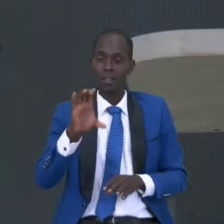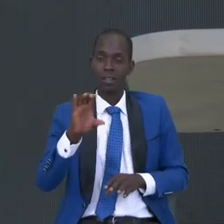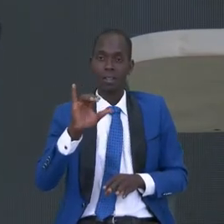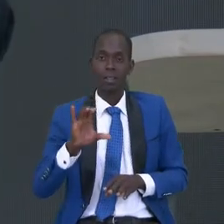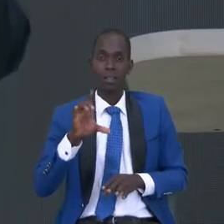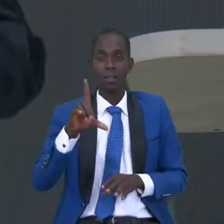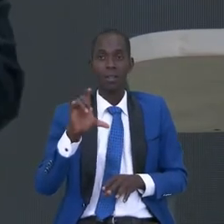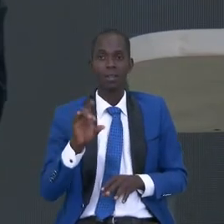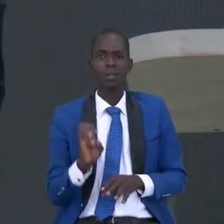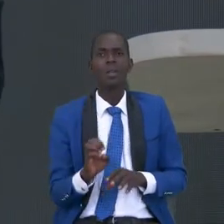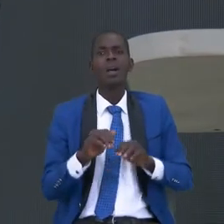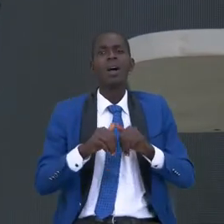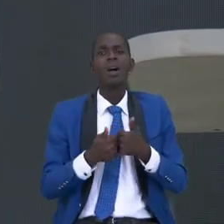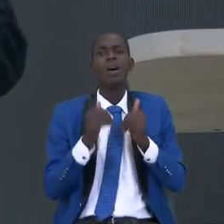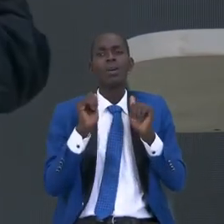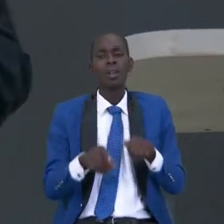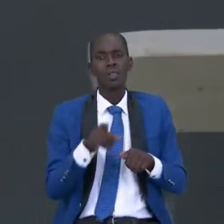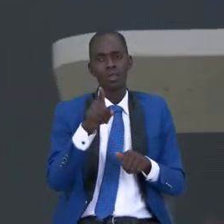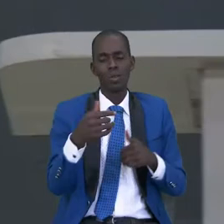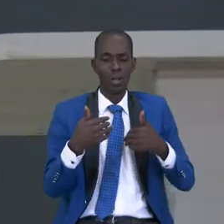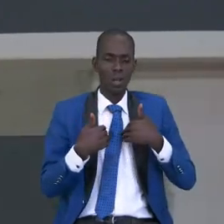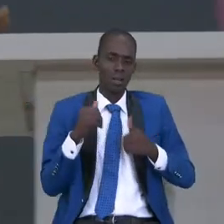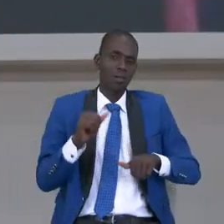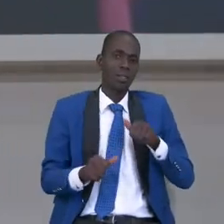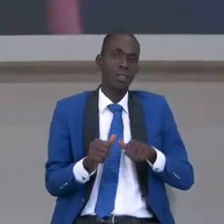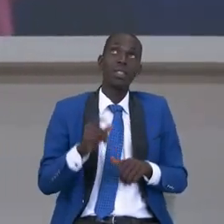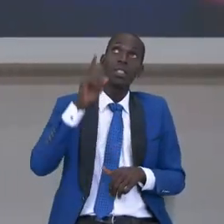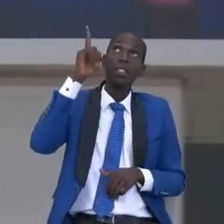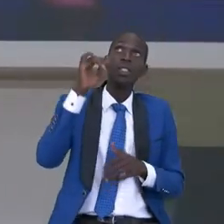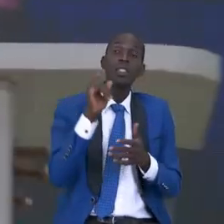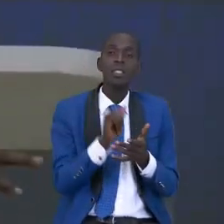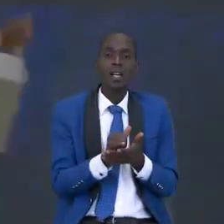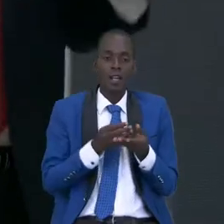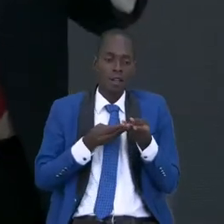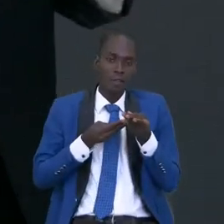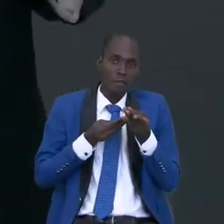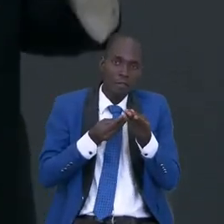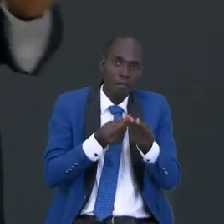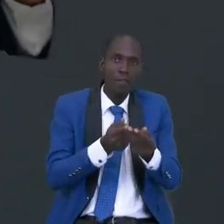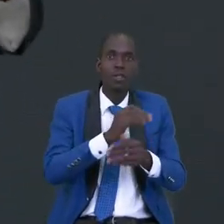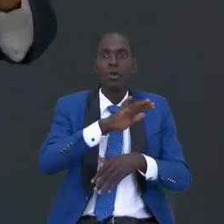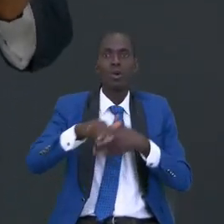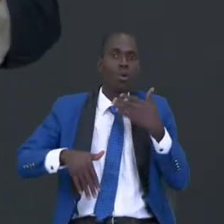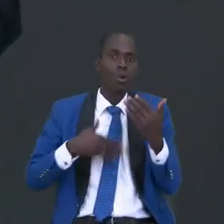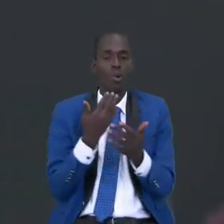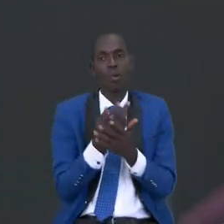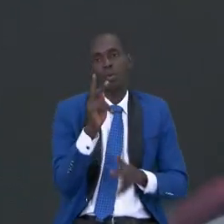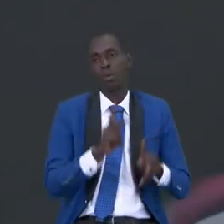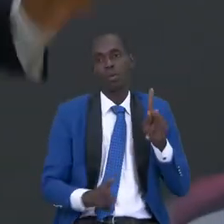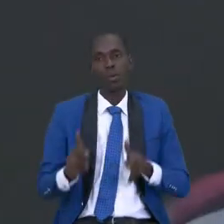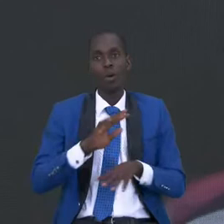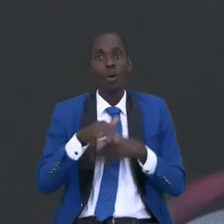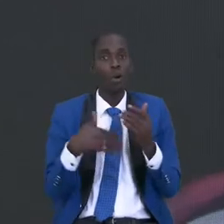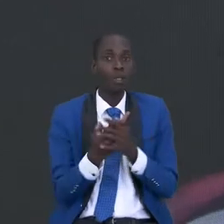bicycle. How can you have unbelief? He that feeds the whole people, all the people in